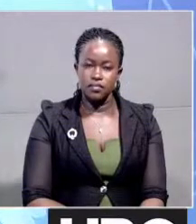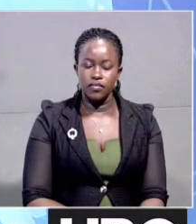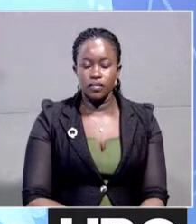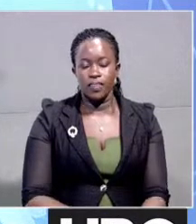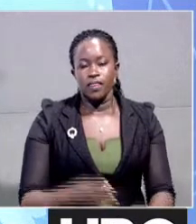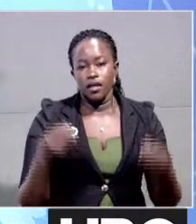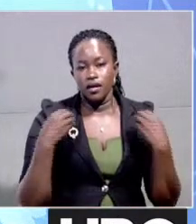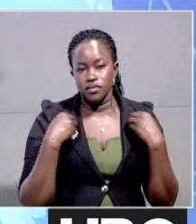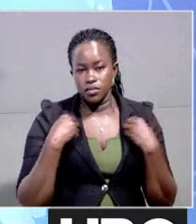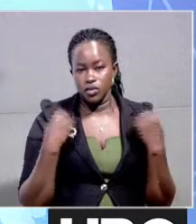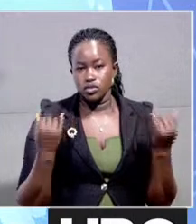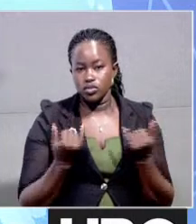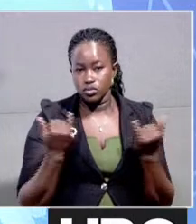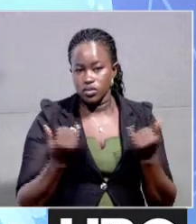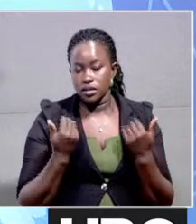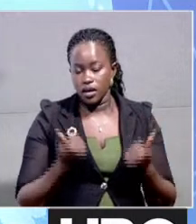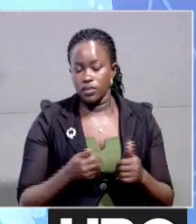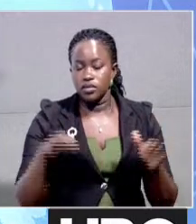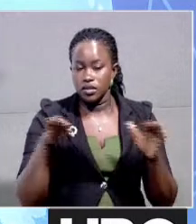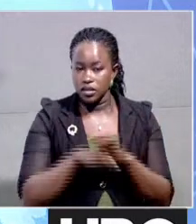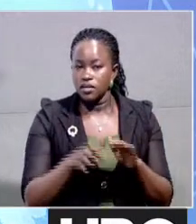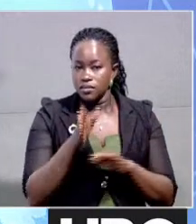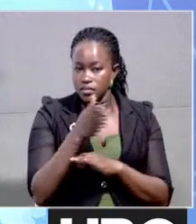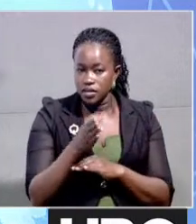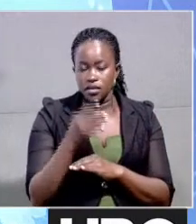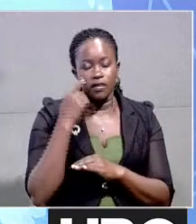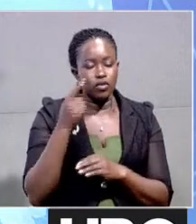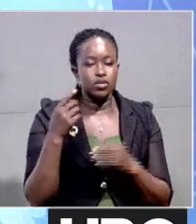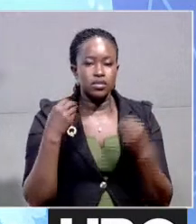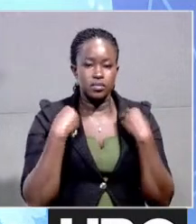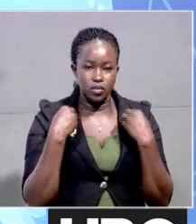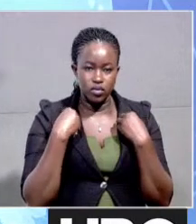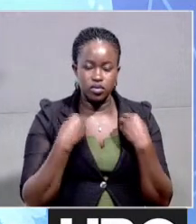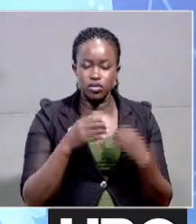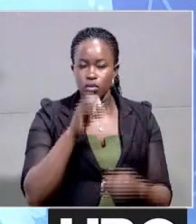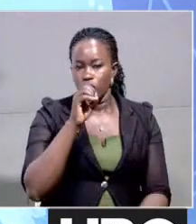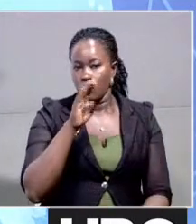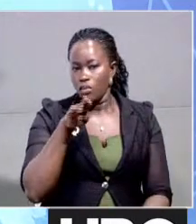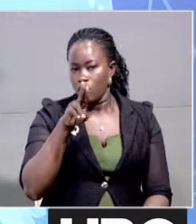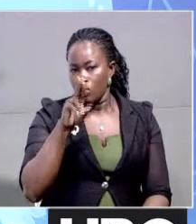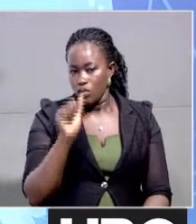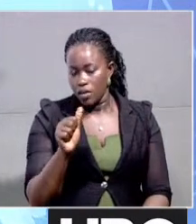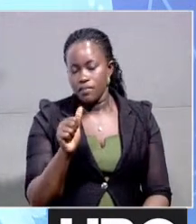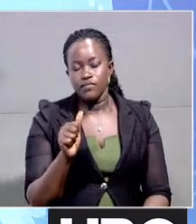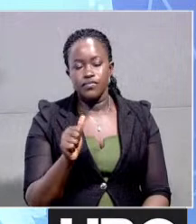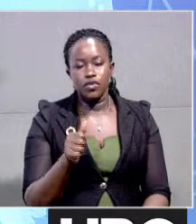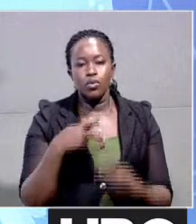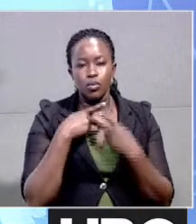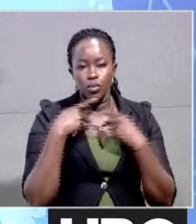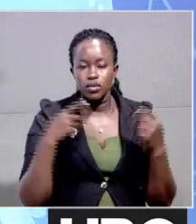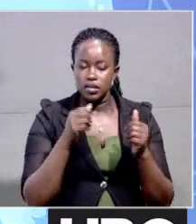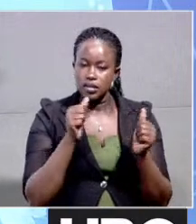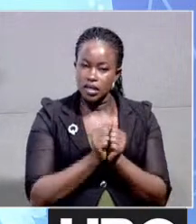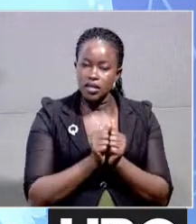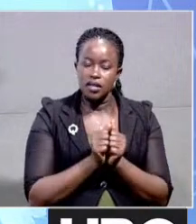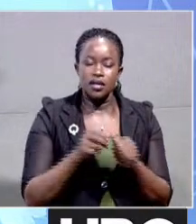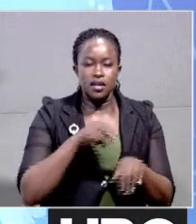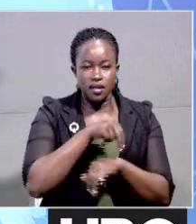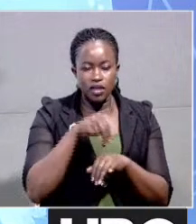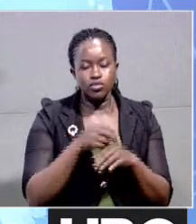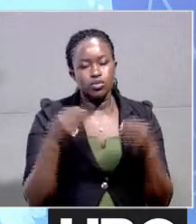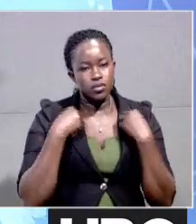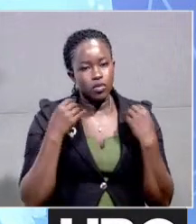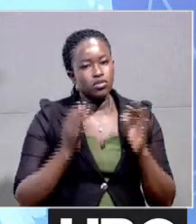Sports news now, and State Minister for Sports, Hamson Oboa, has hosted the 10th National Sports Forum, attended